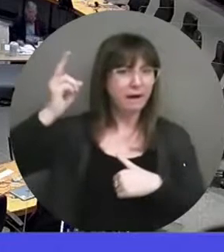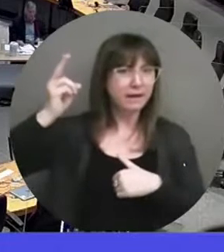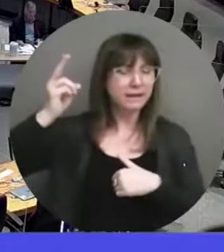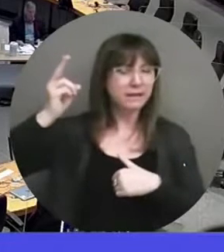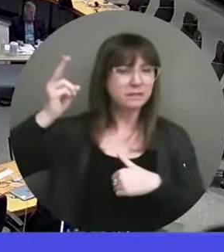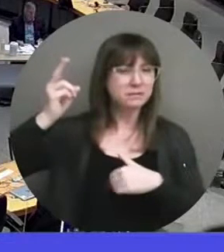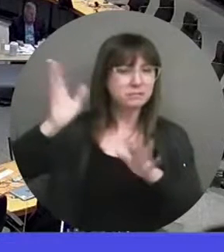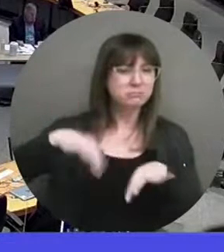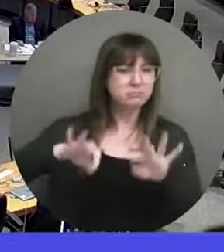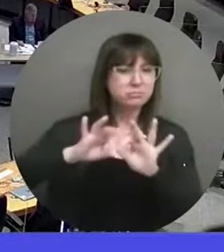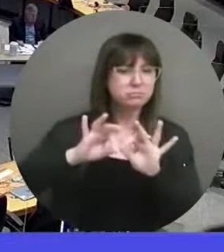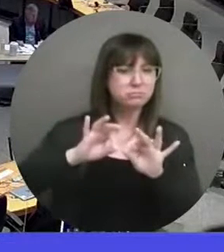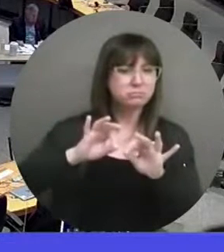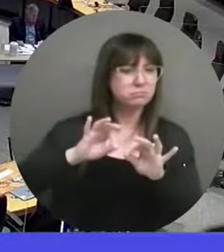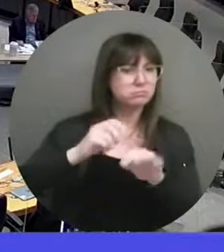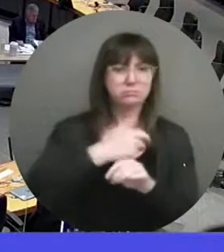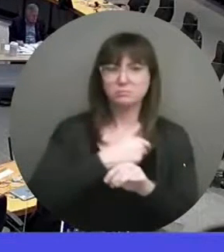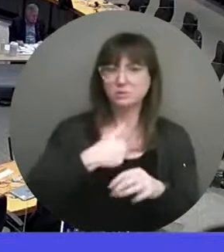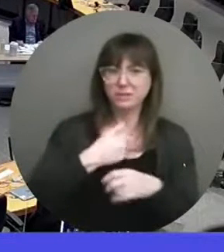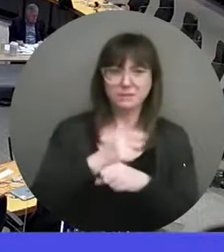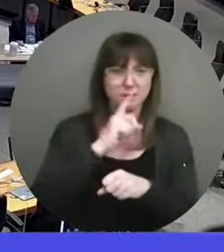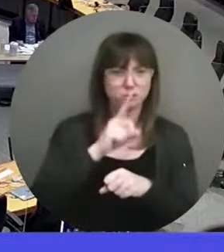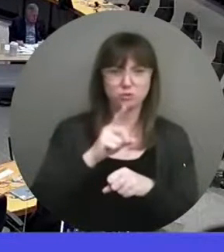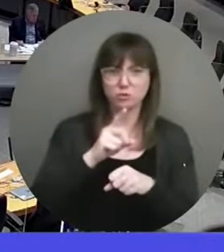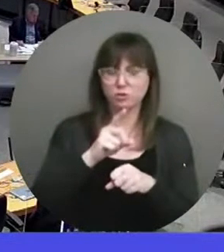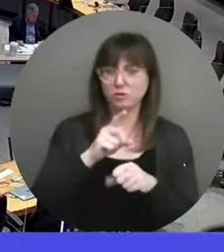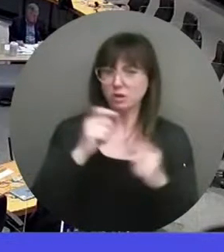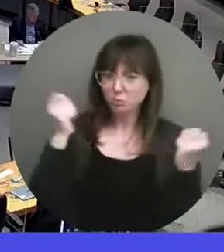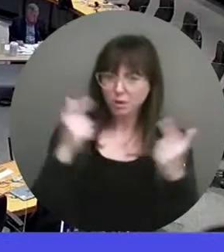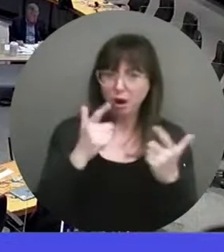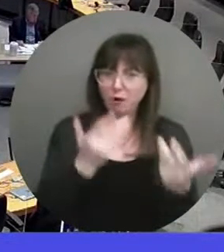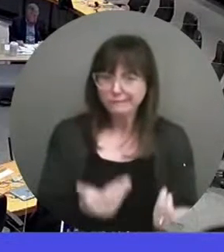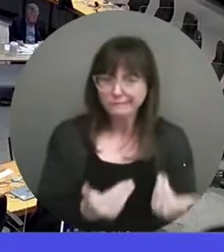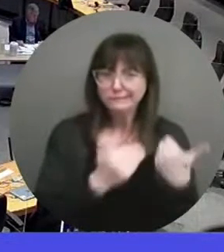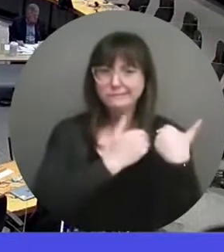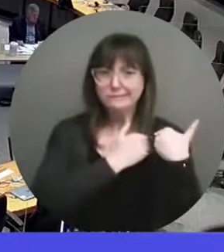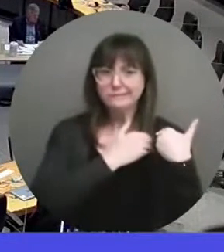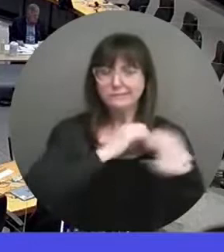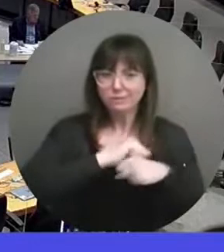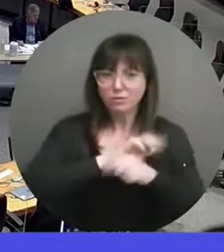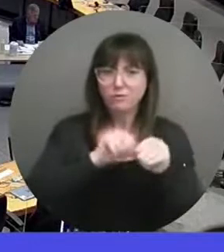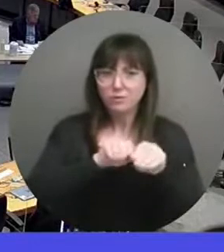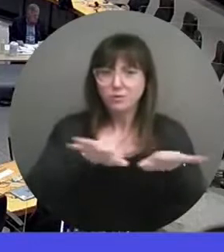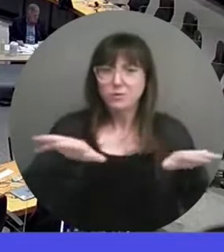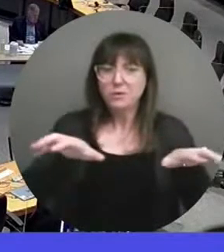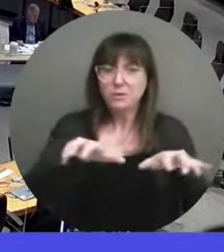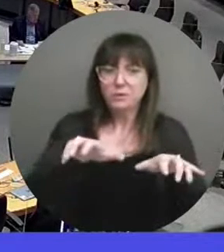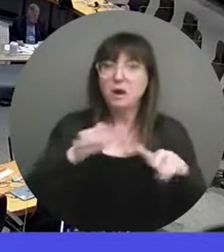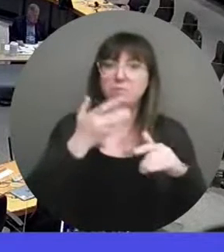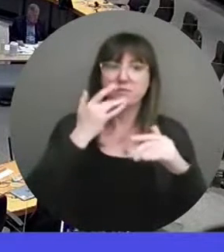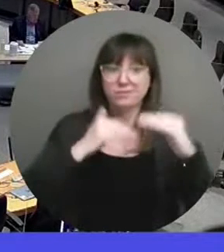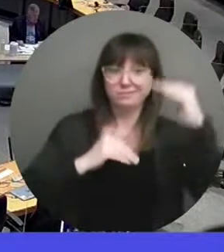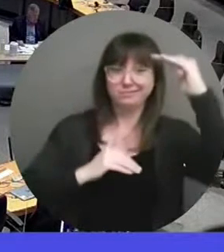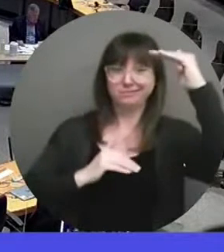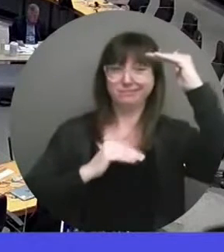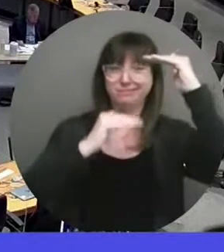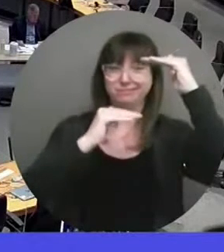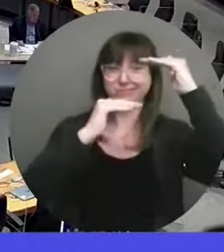we do all we can to slow down COVID transmission before we hit that threshold.